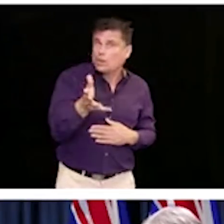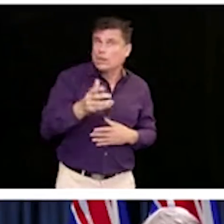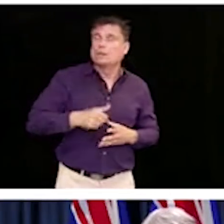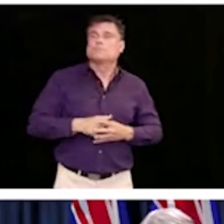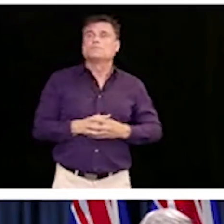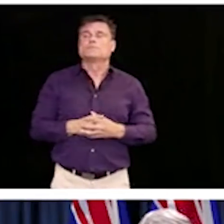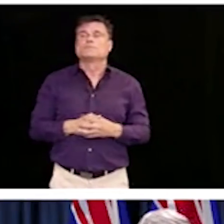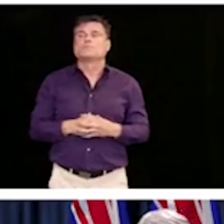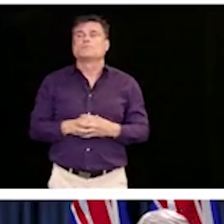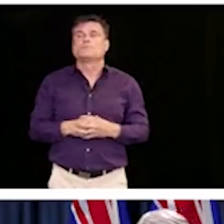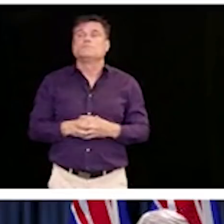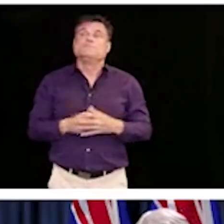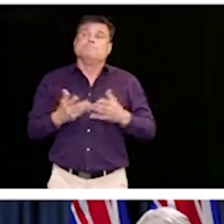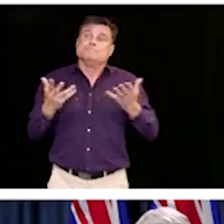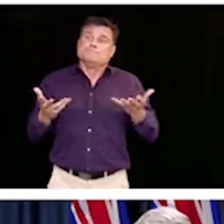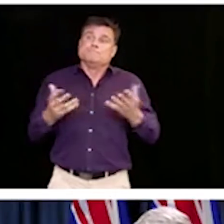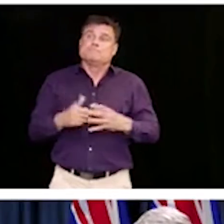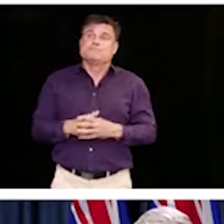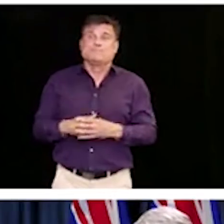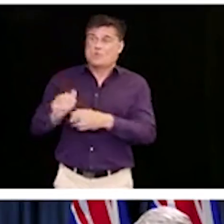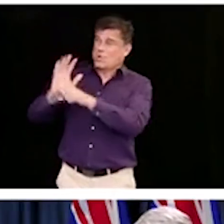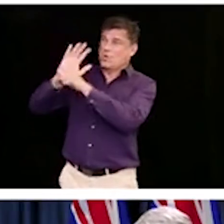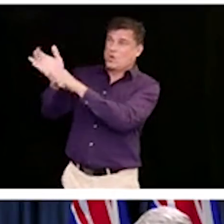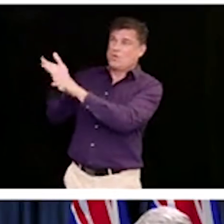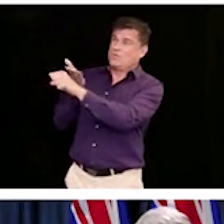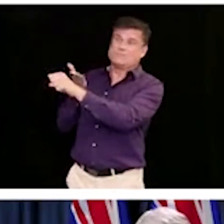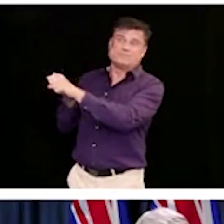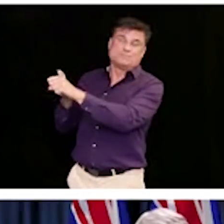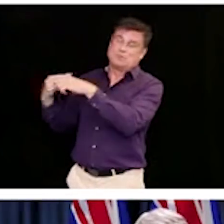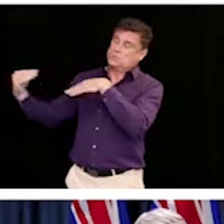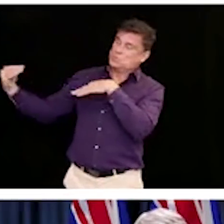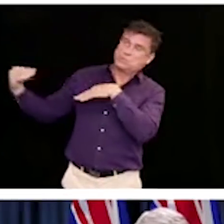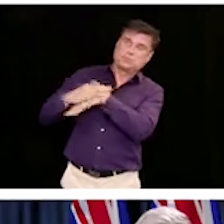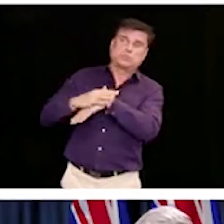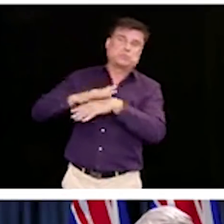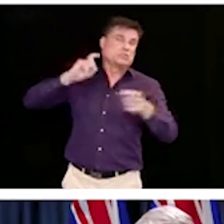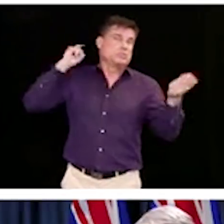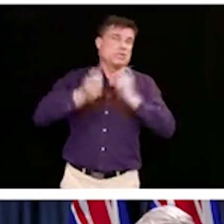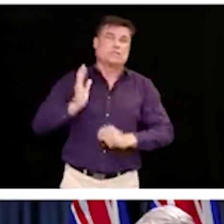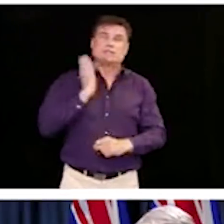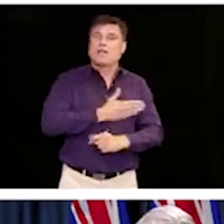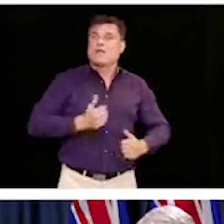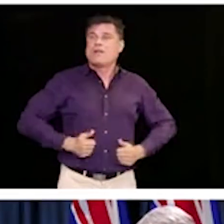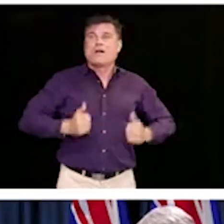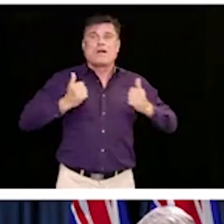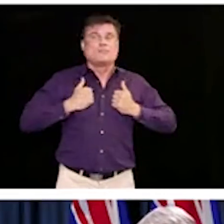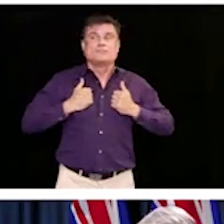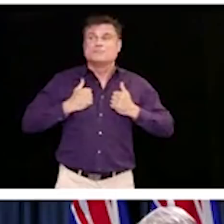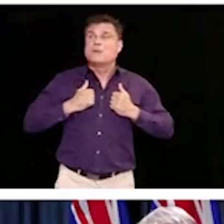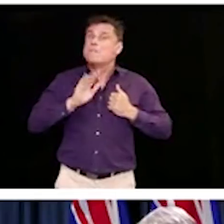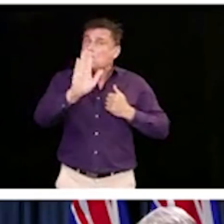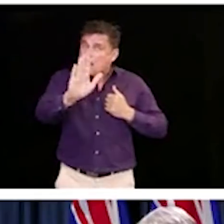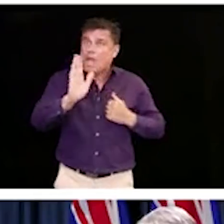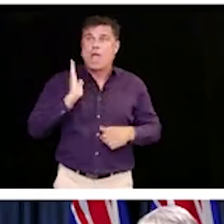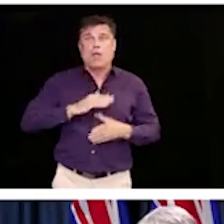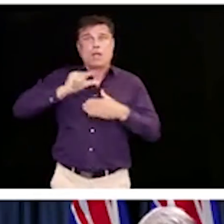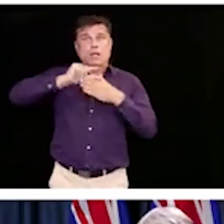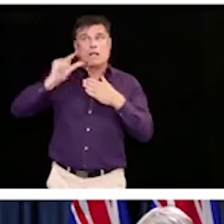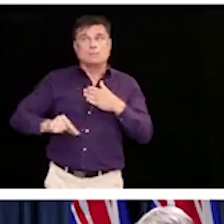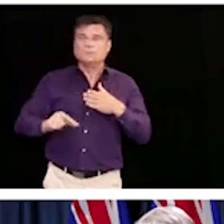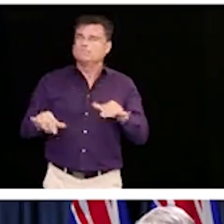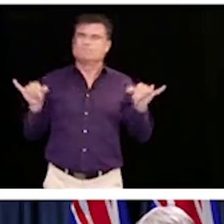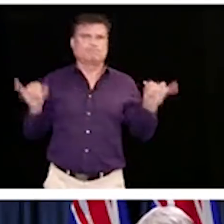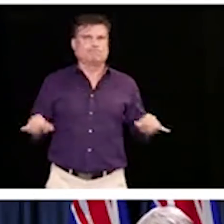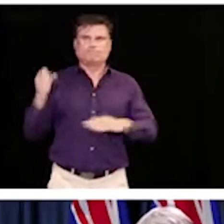that COVID-19 has changed the way we live day to day. But it hasn't changed the priorities of our government. We're going